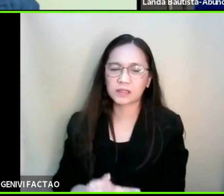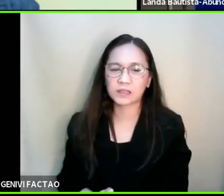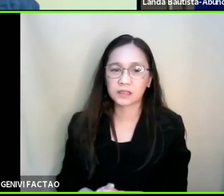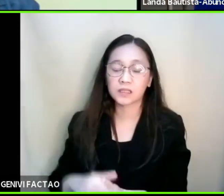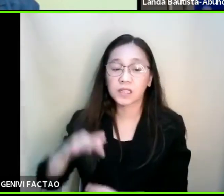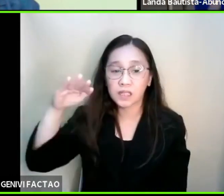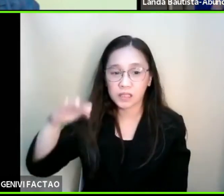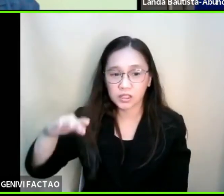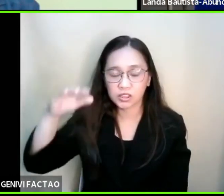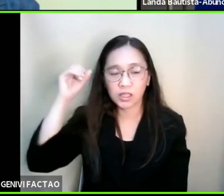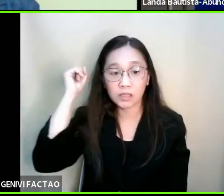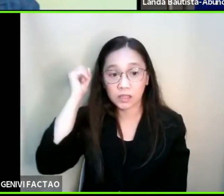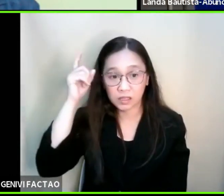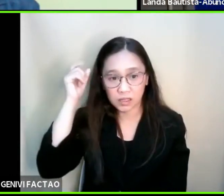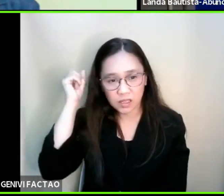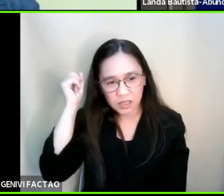child understands